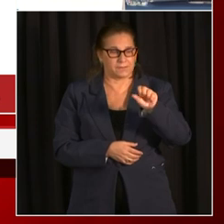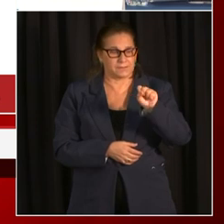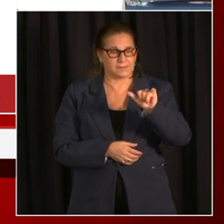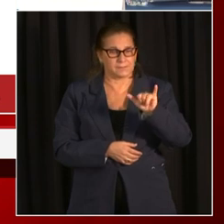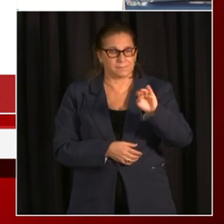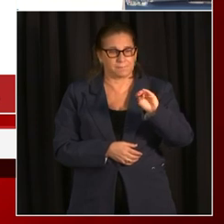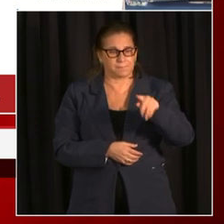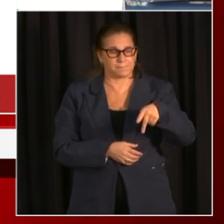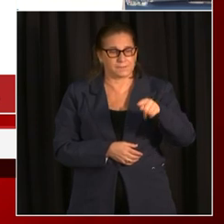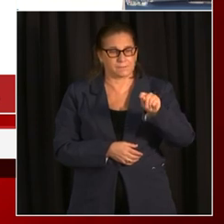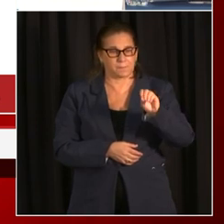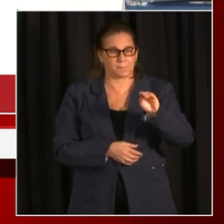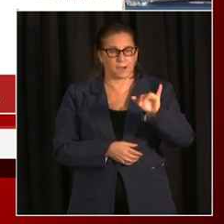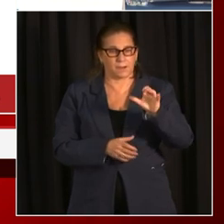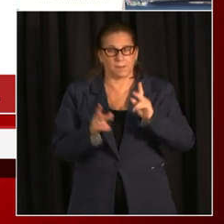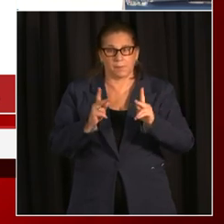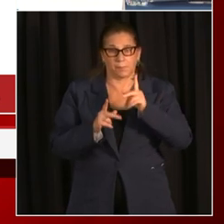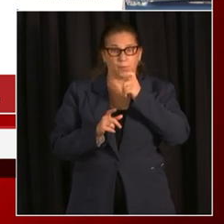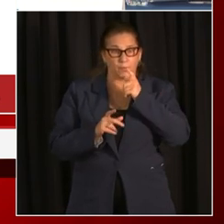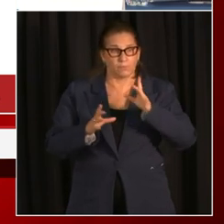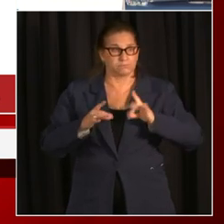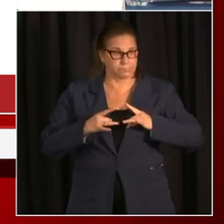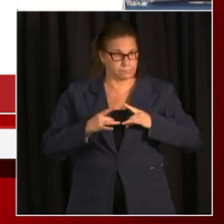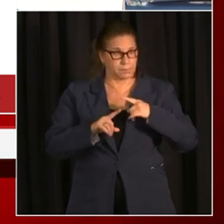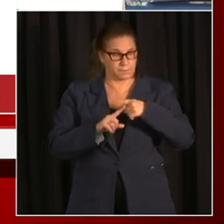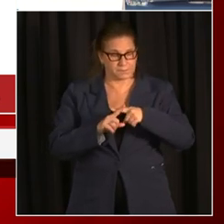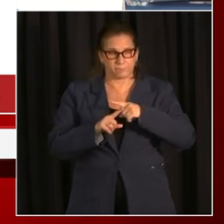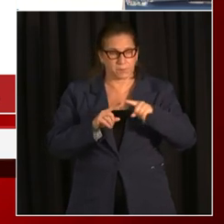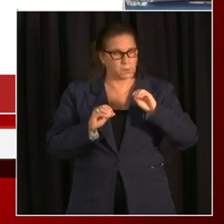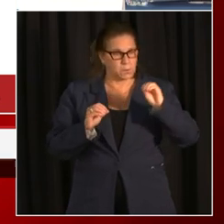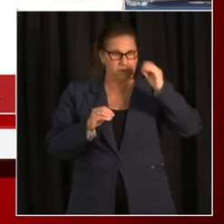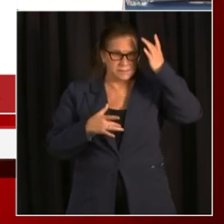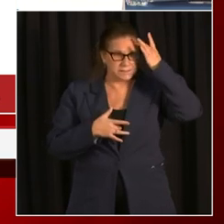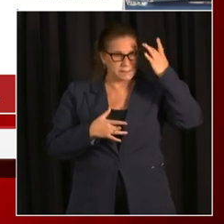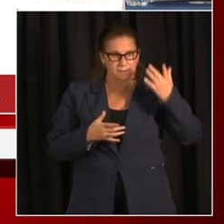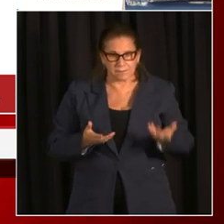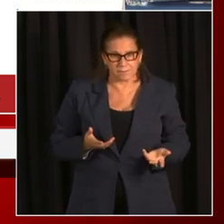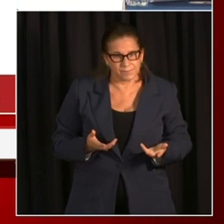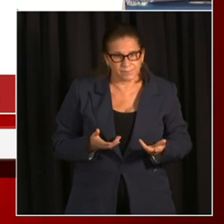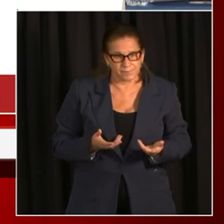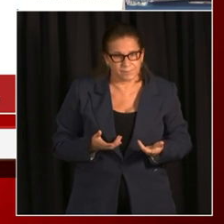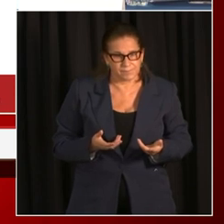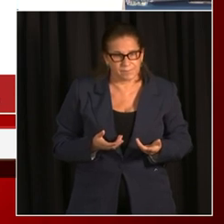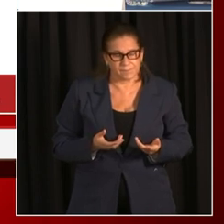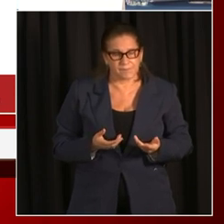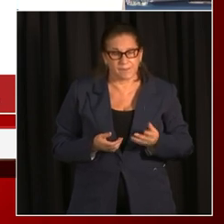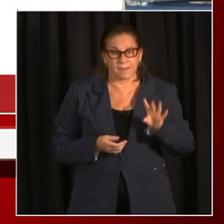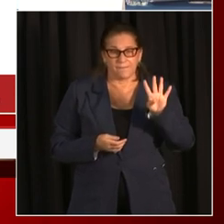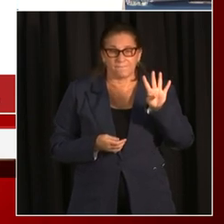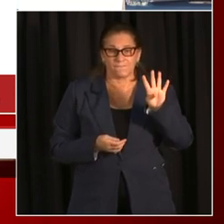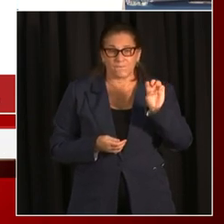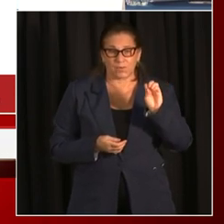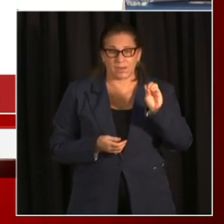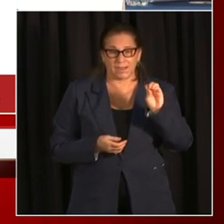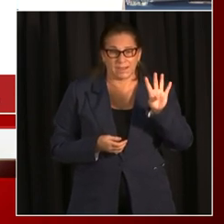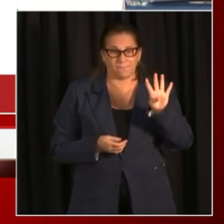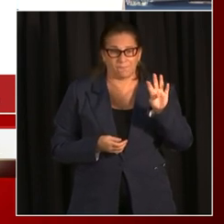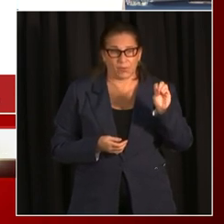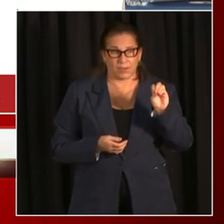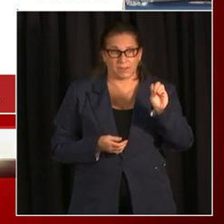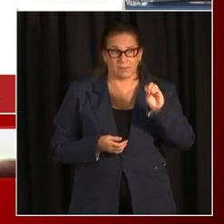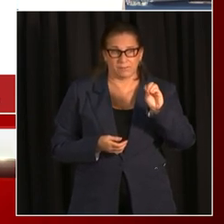you received your test. And we know now that about 40% of people who are ultimately diagnosed with COVID-19 are those